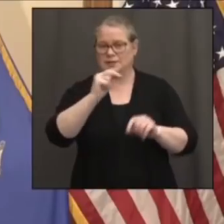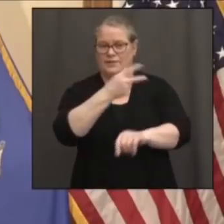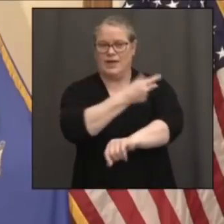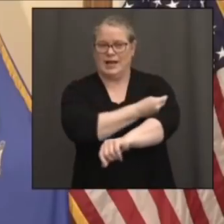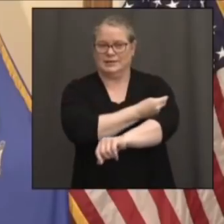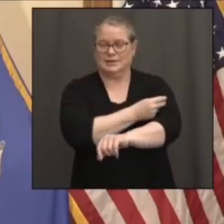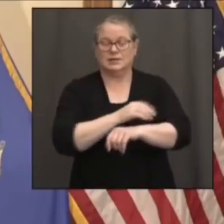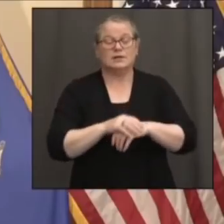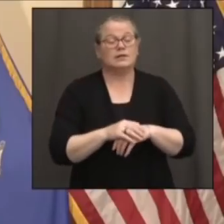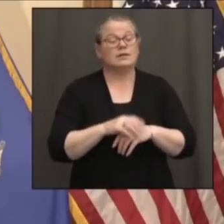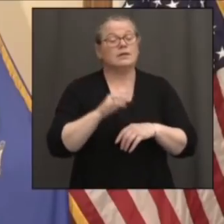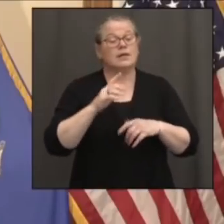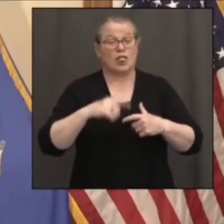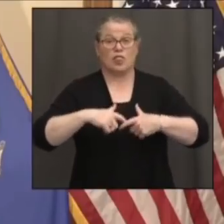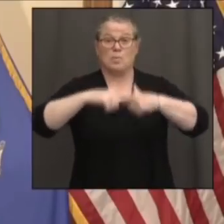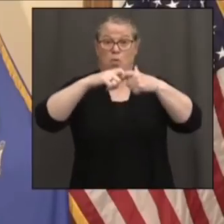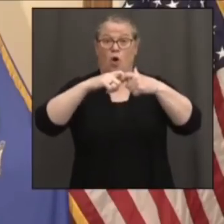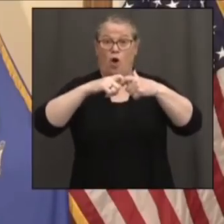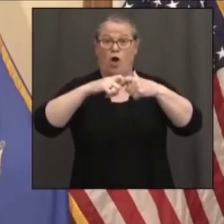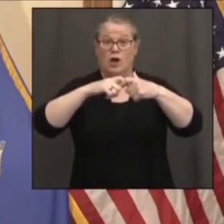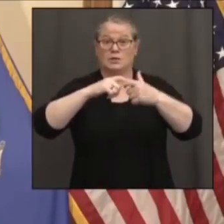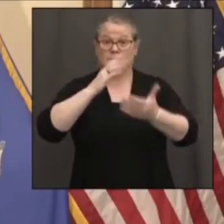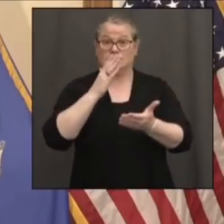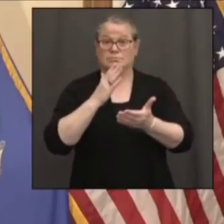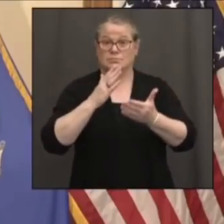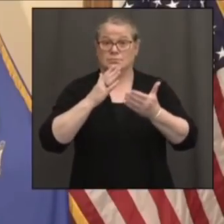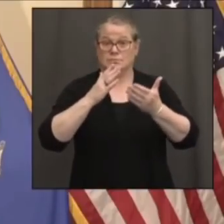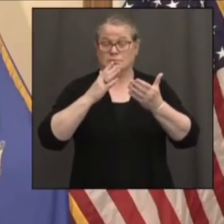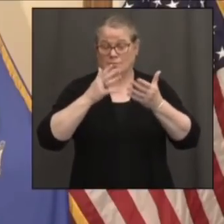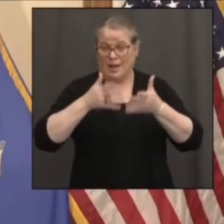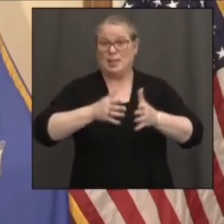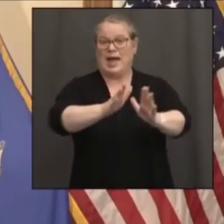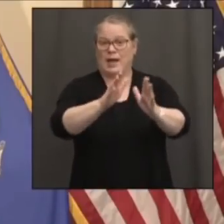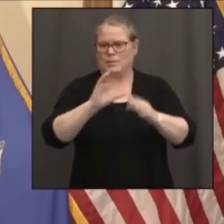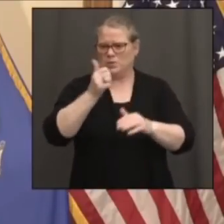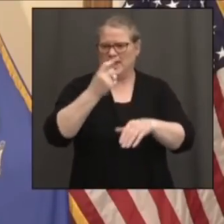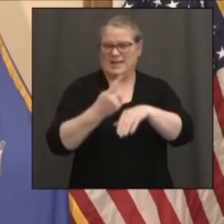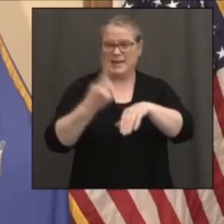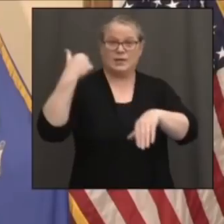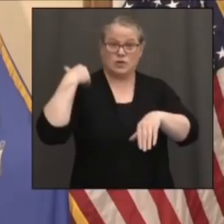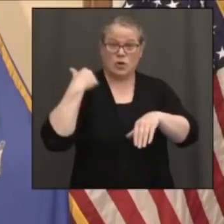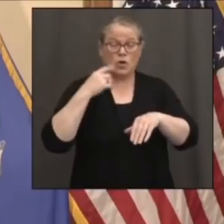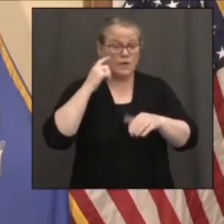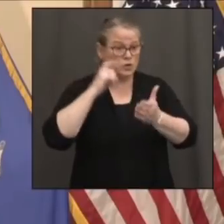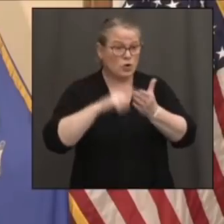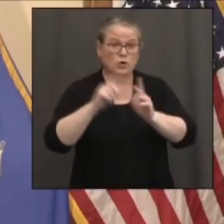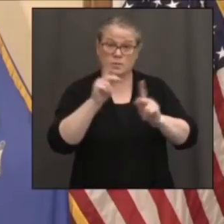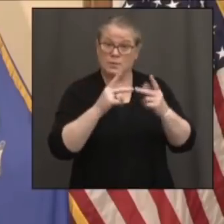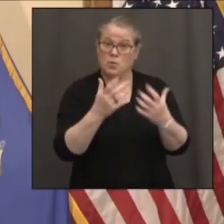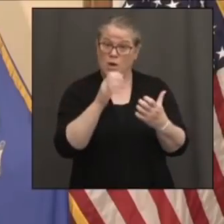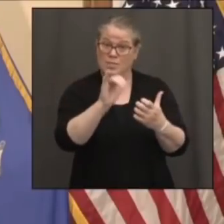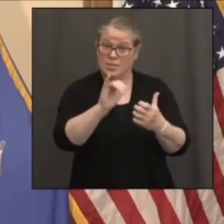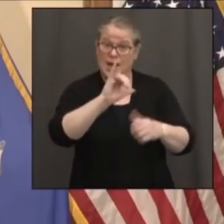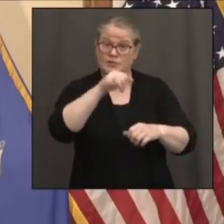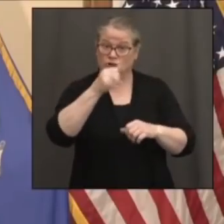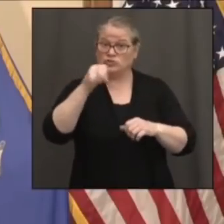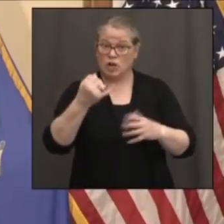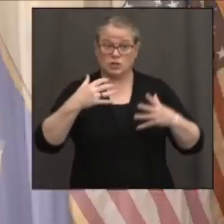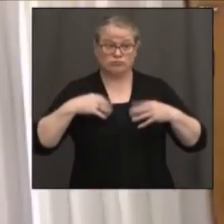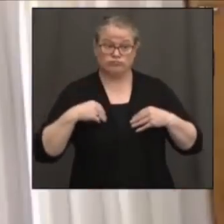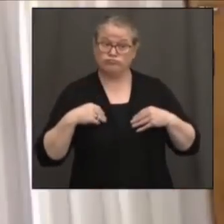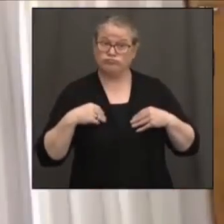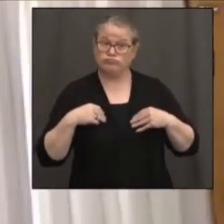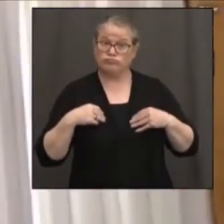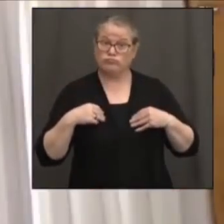in people who are looking for that shot? Do you know that, Josh? Yes, there's been some